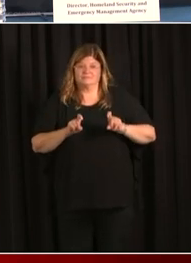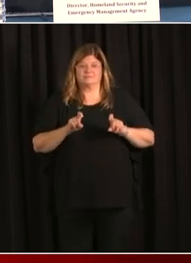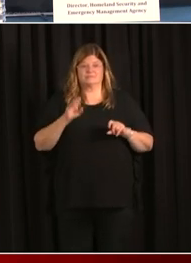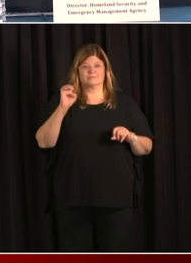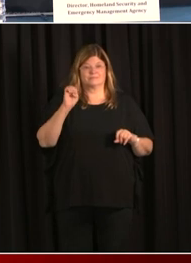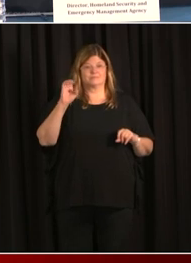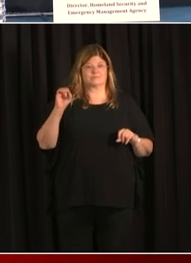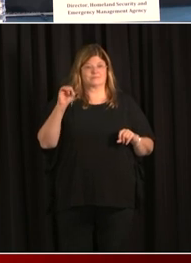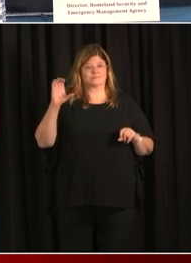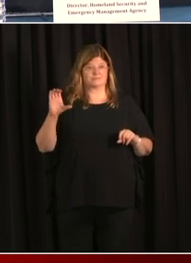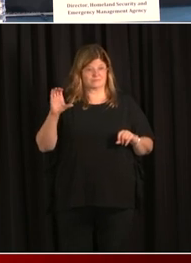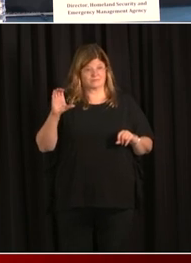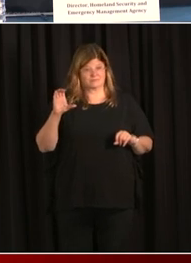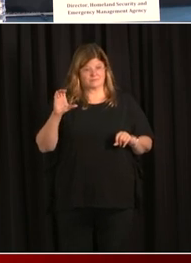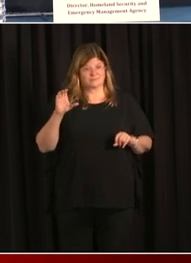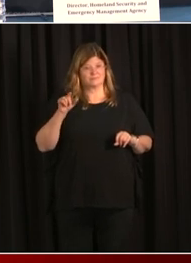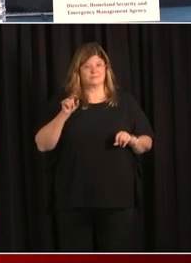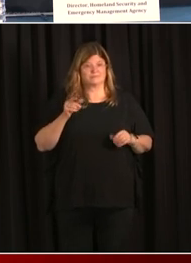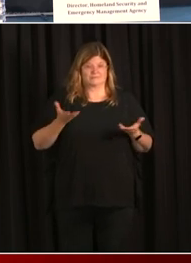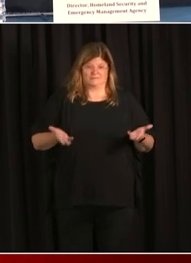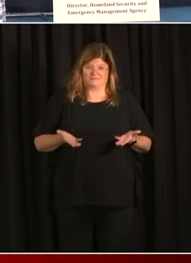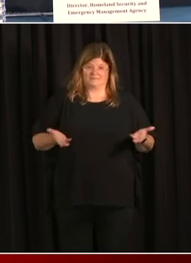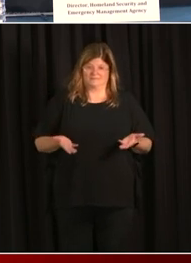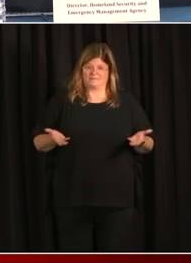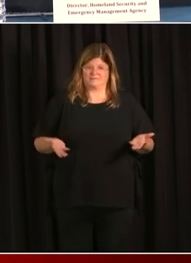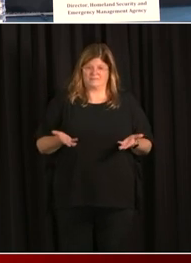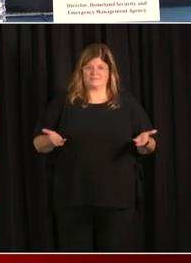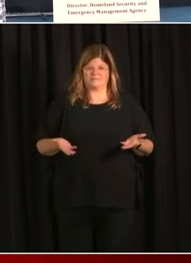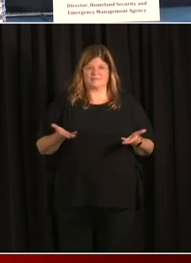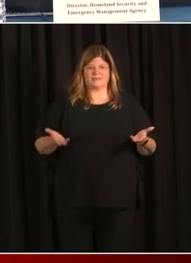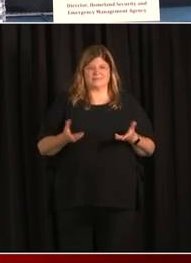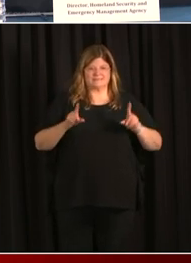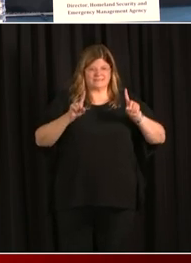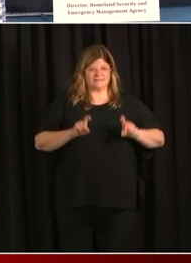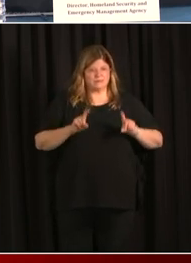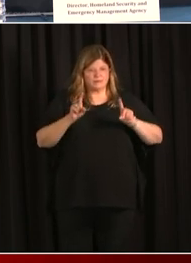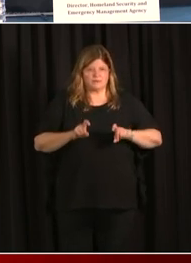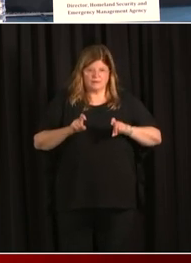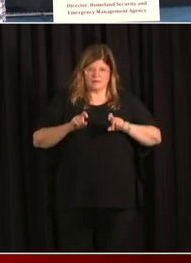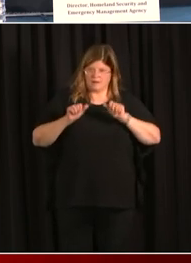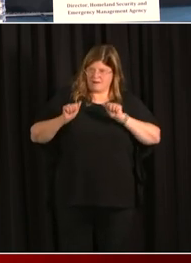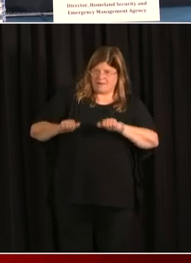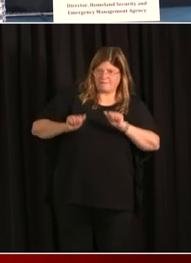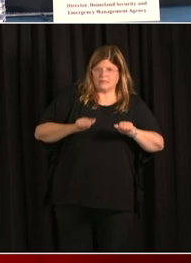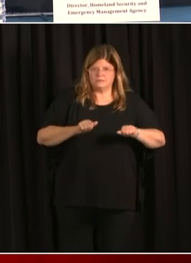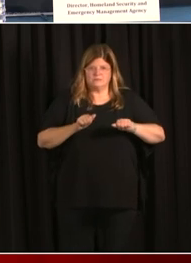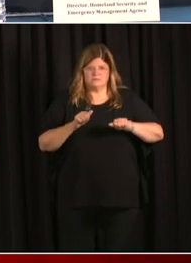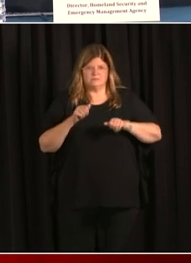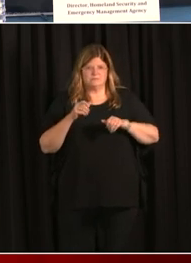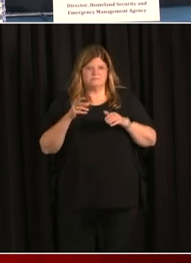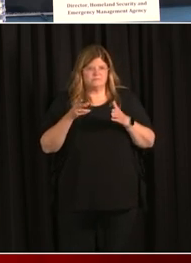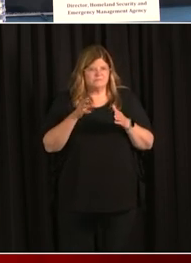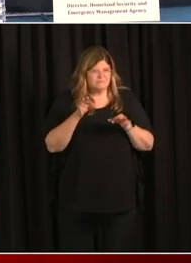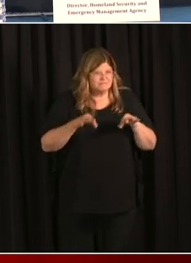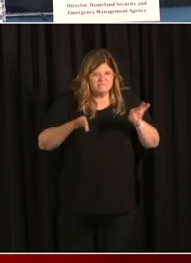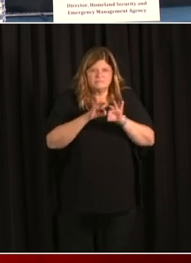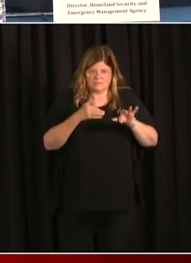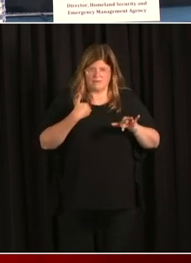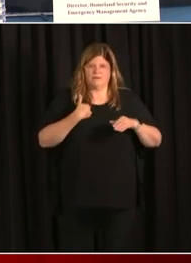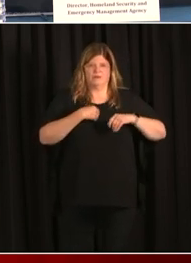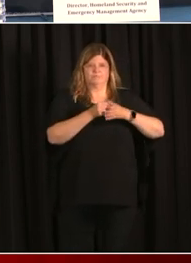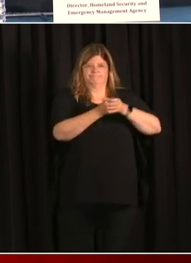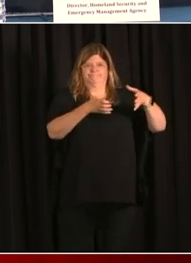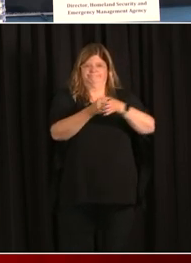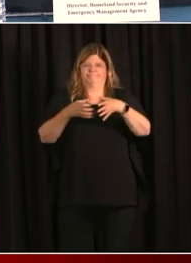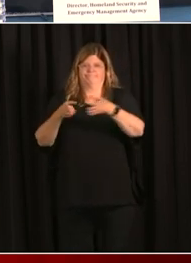Director Geldart is here, standing up our testing capacity and making sure we had wide availability of